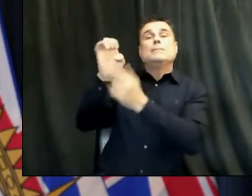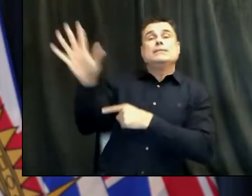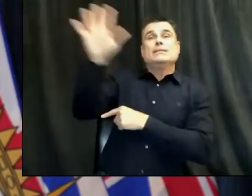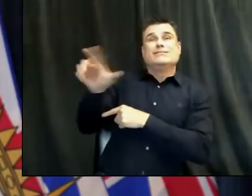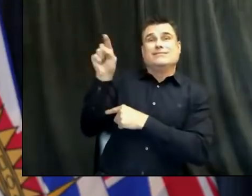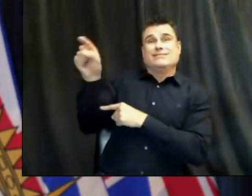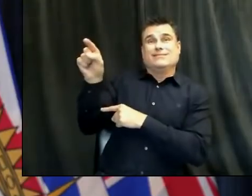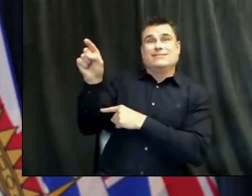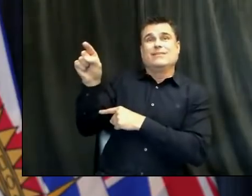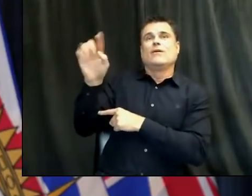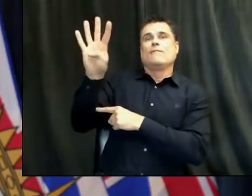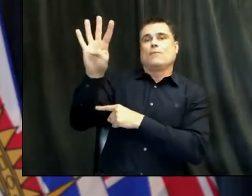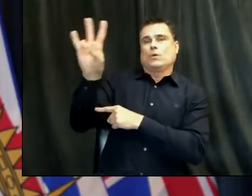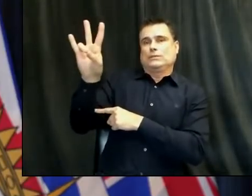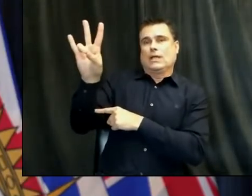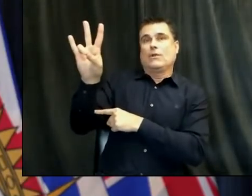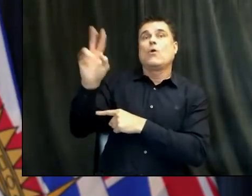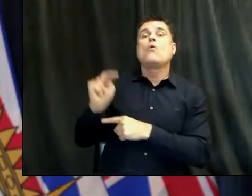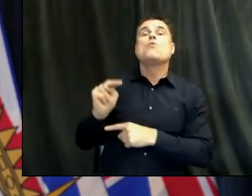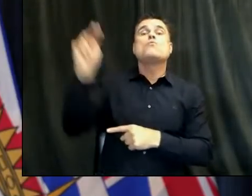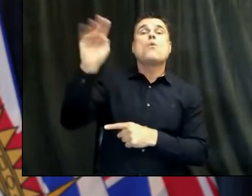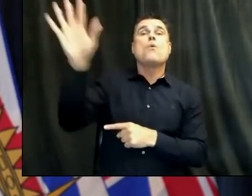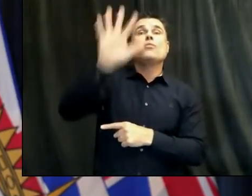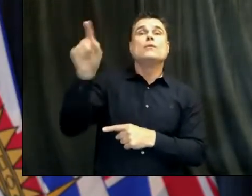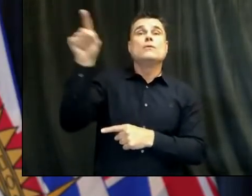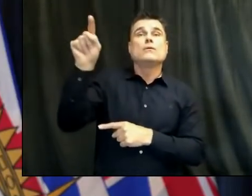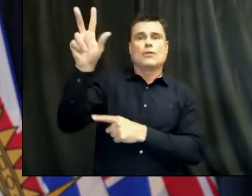and 35 people in Northern Health.